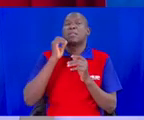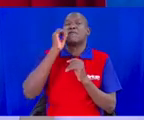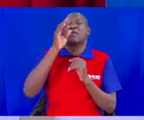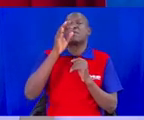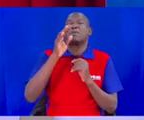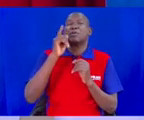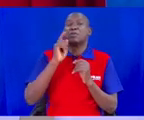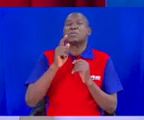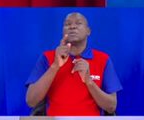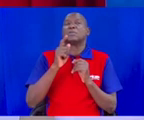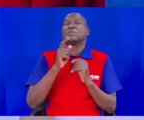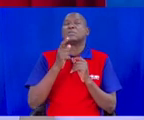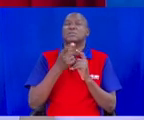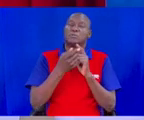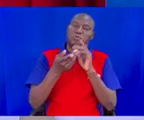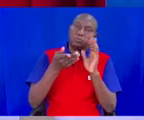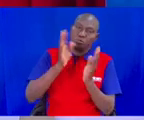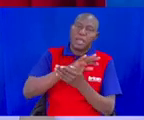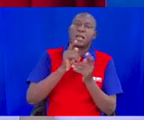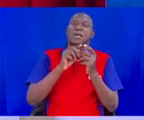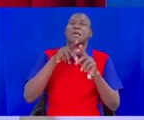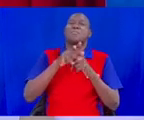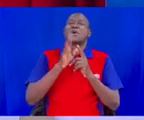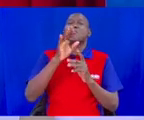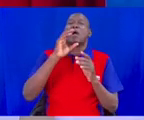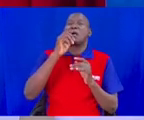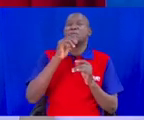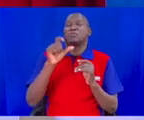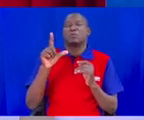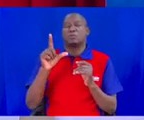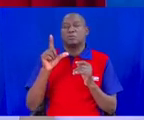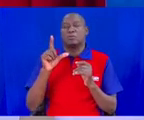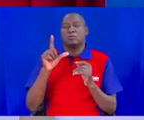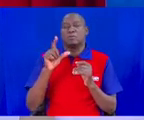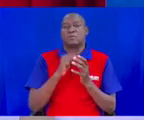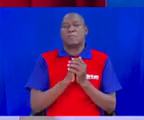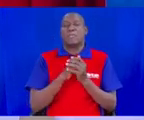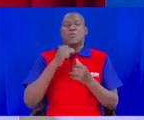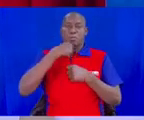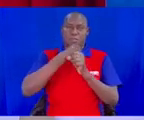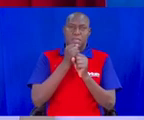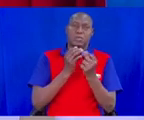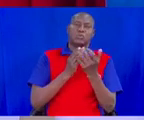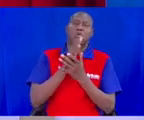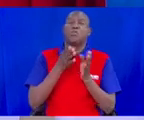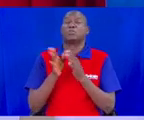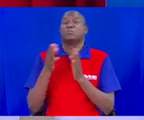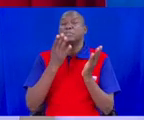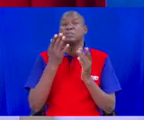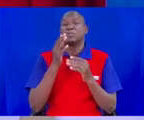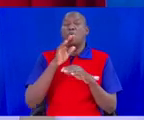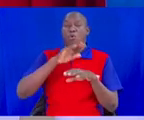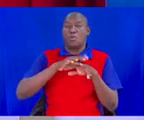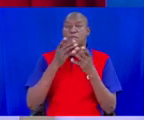impair your capital. So we ensure that process of ensuring that all the opportunities that we onboard